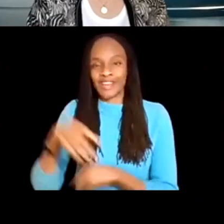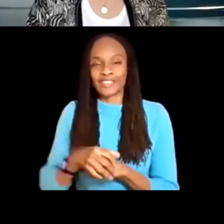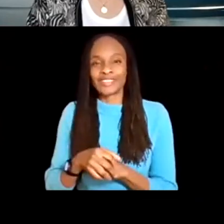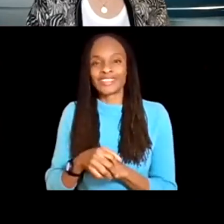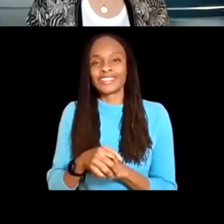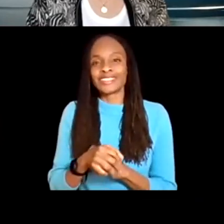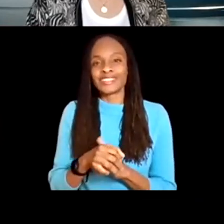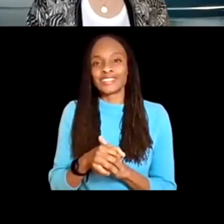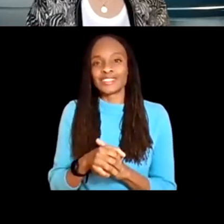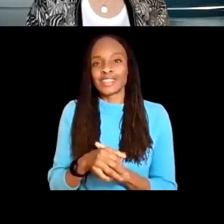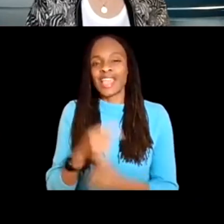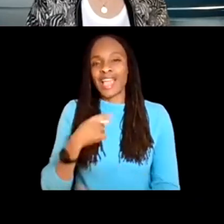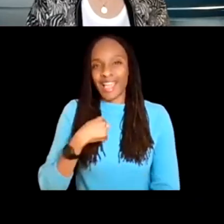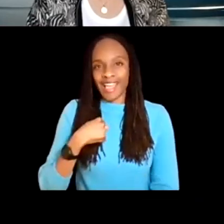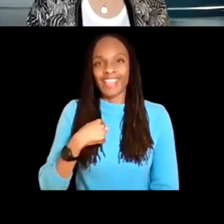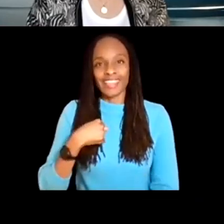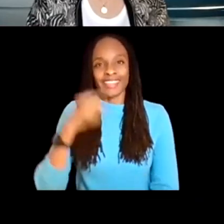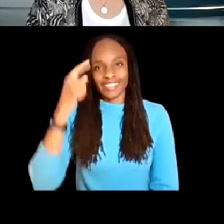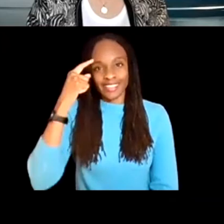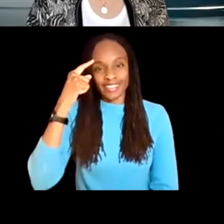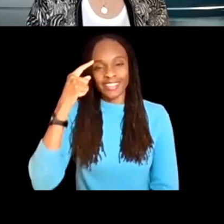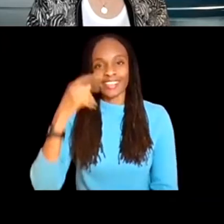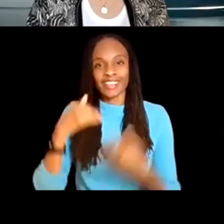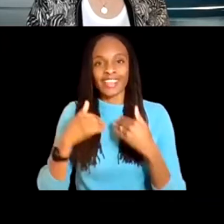I do think that there is this